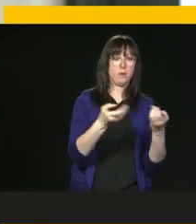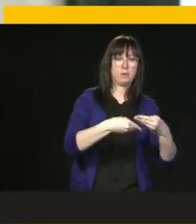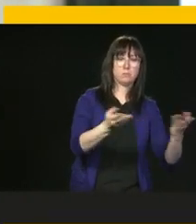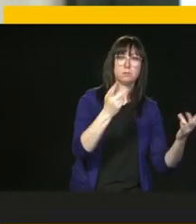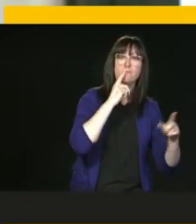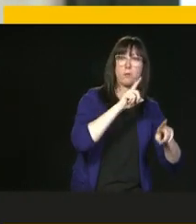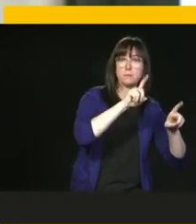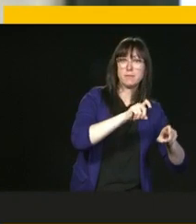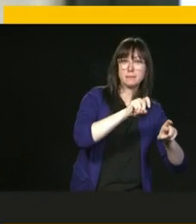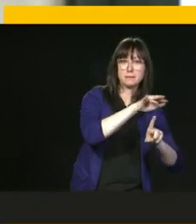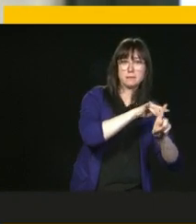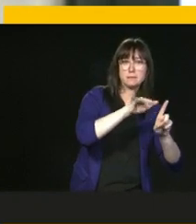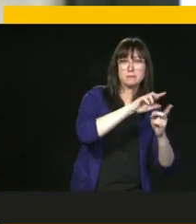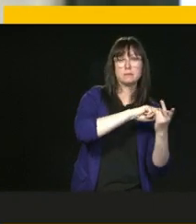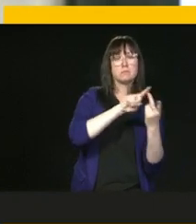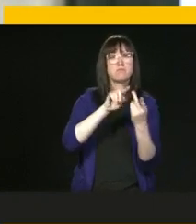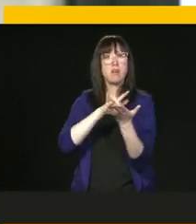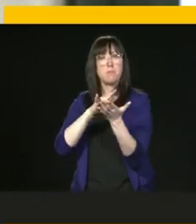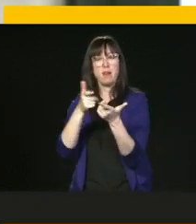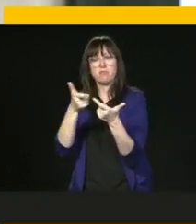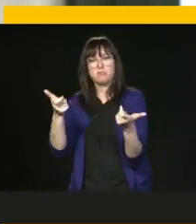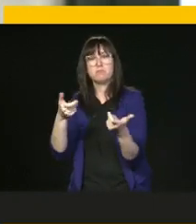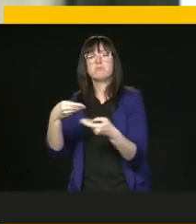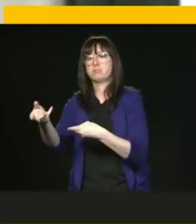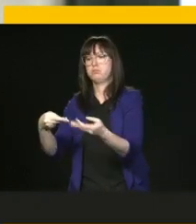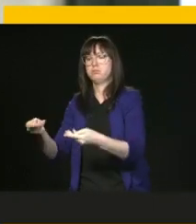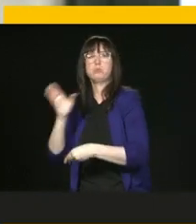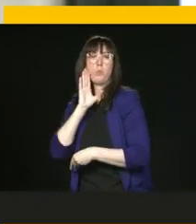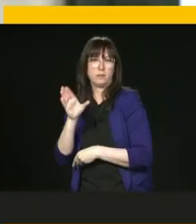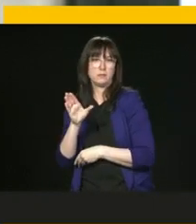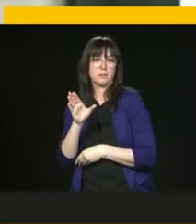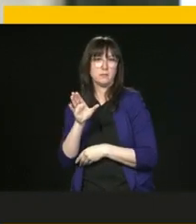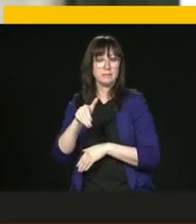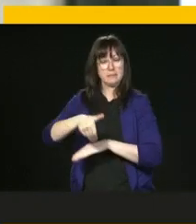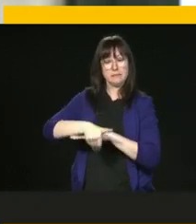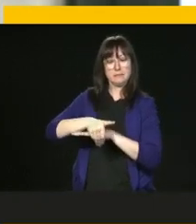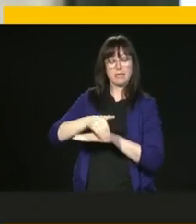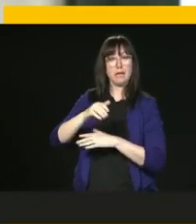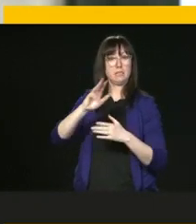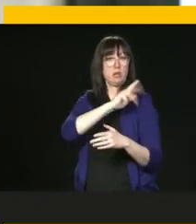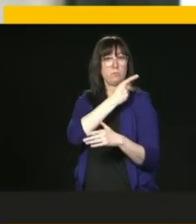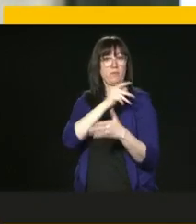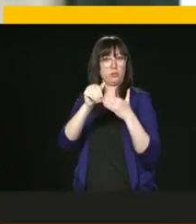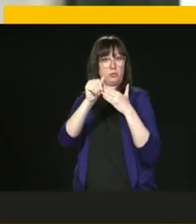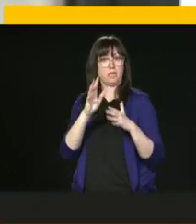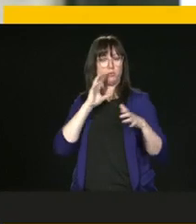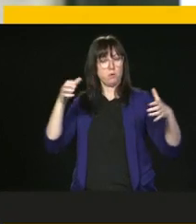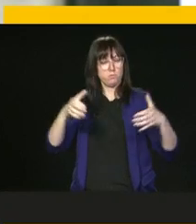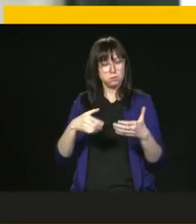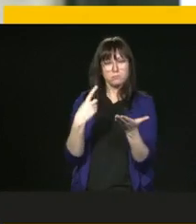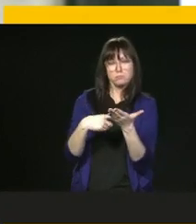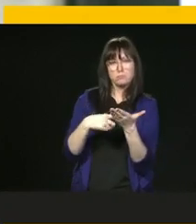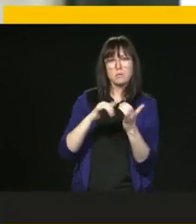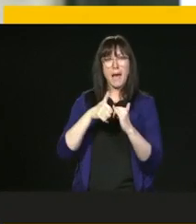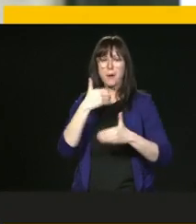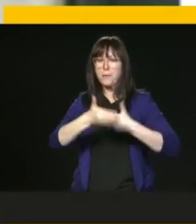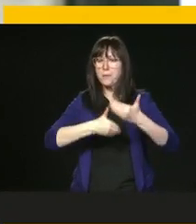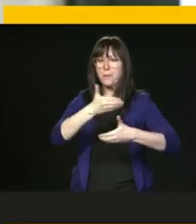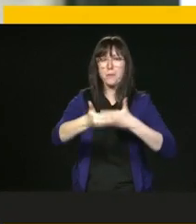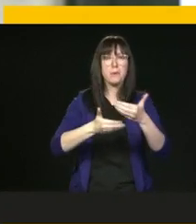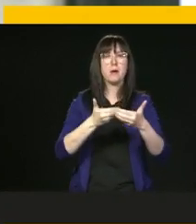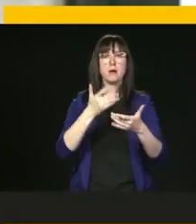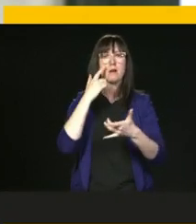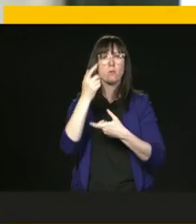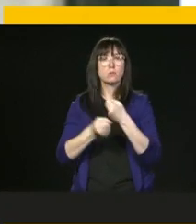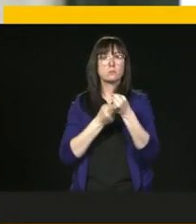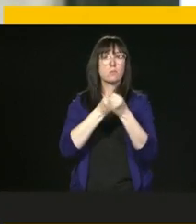testing or medical supplies. This evening, the premiers and I will also talk about continuing to move forward with measures to